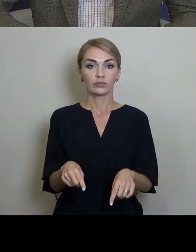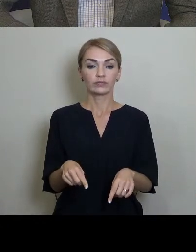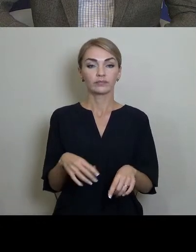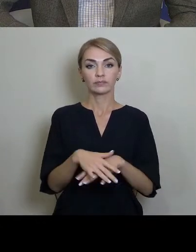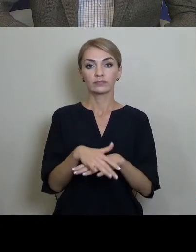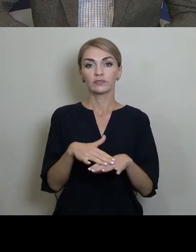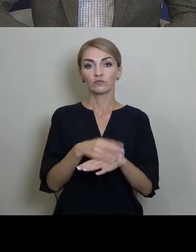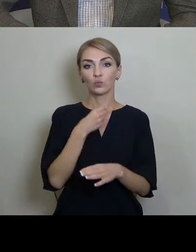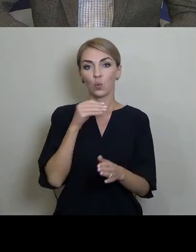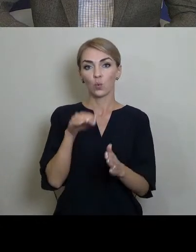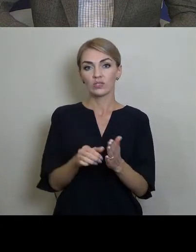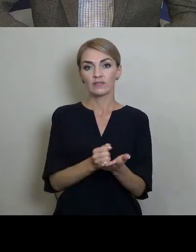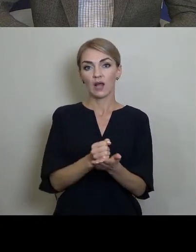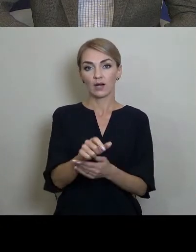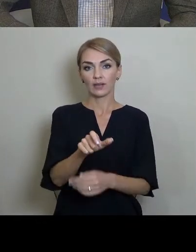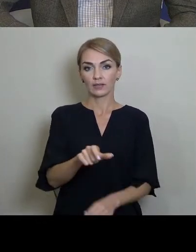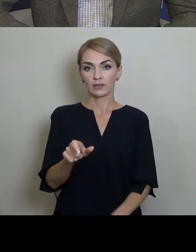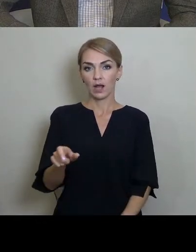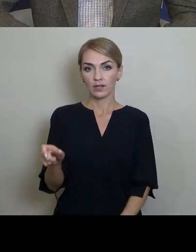they also are